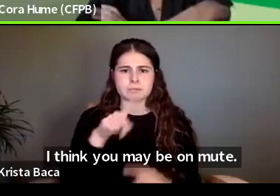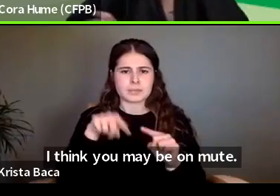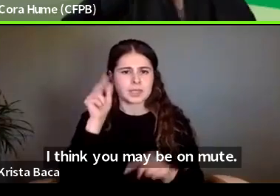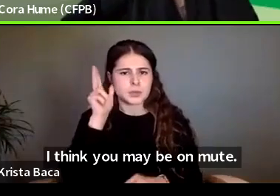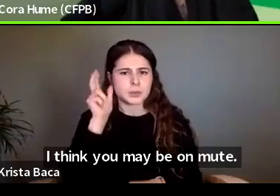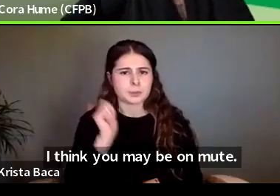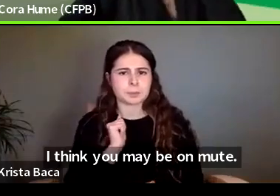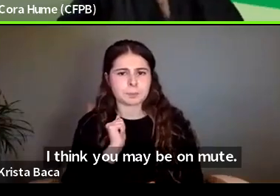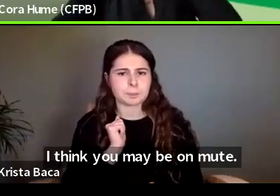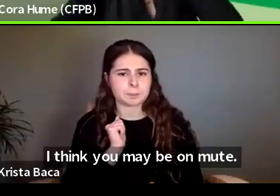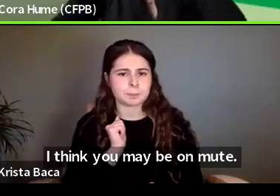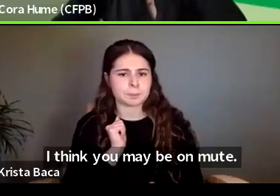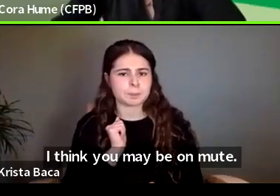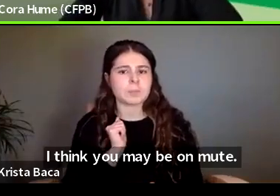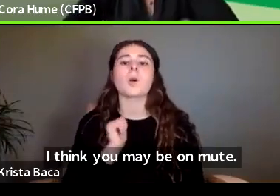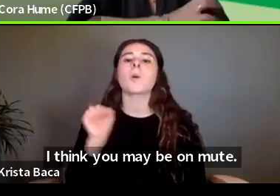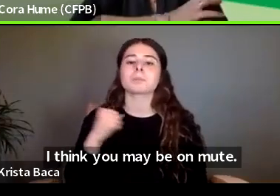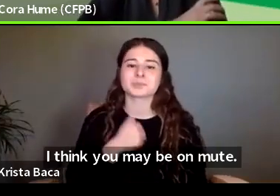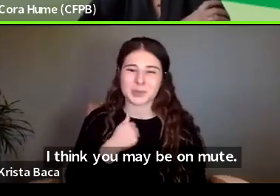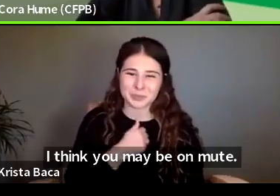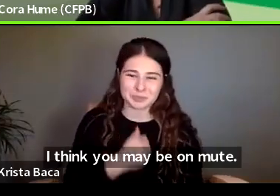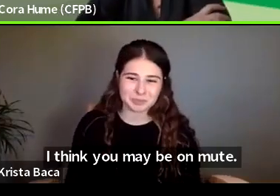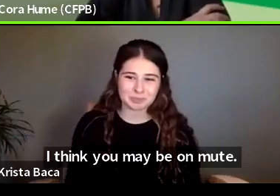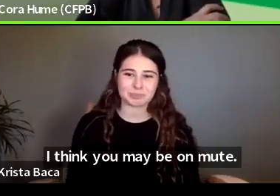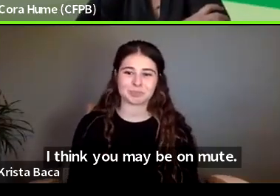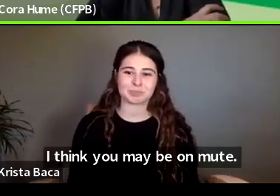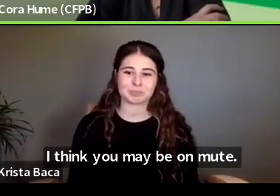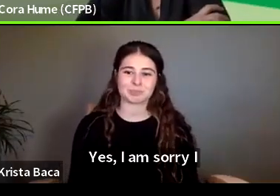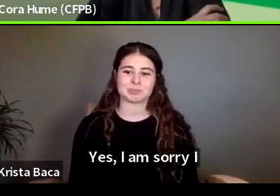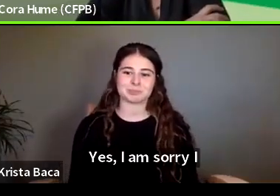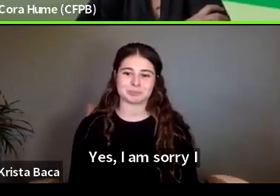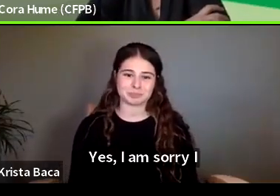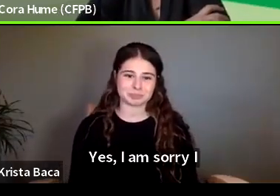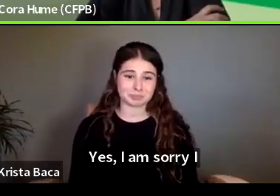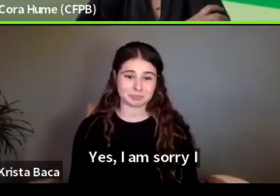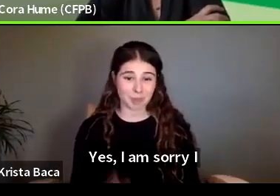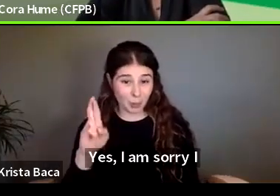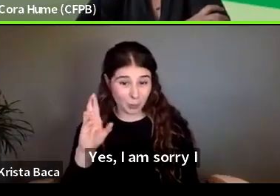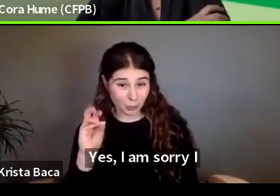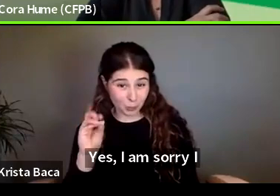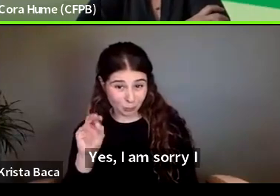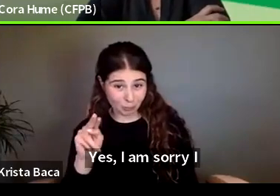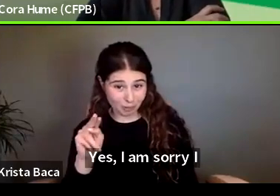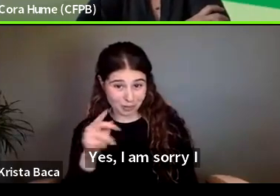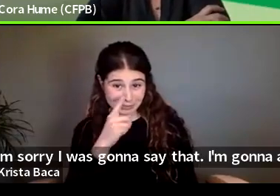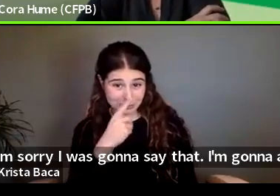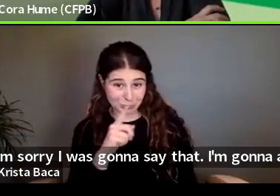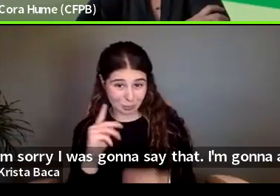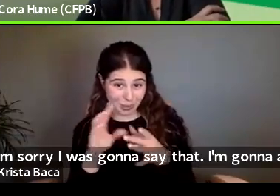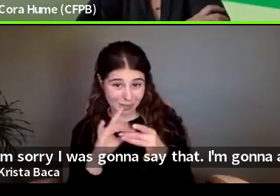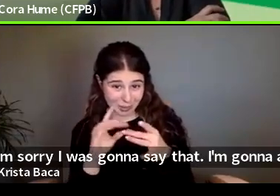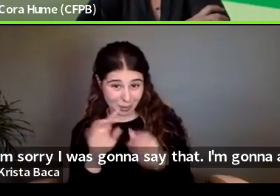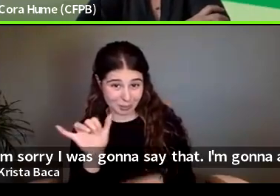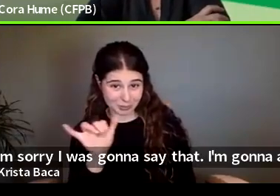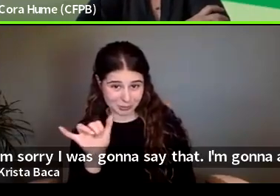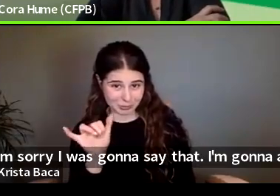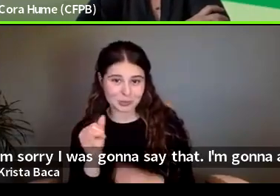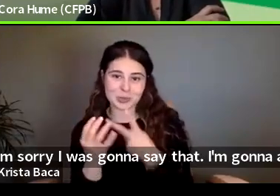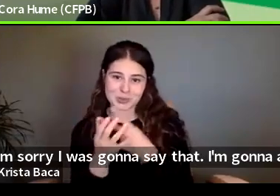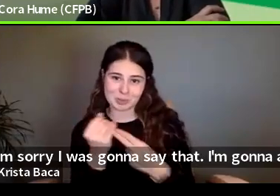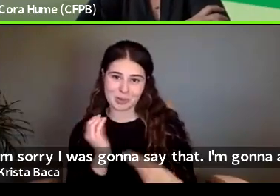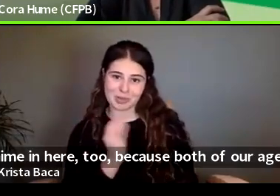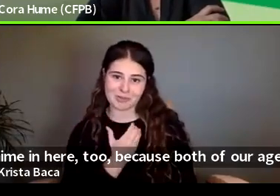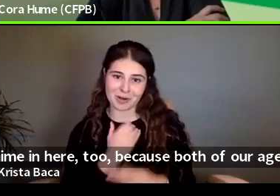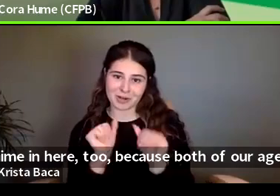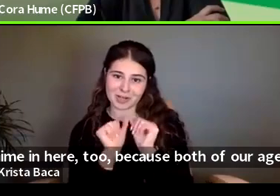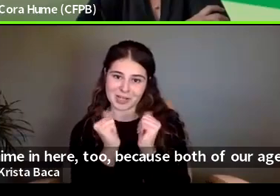Yes, I am. Sorry. I was going to say that I'm going to ask Ron to chime in here too, because both of our agencies work on fraud and